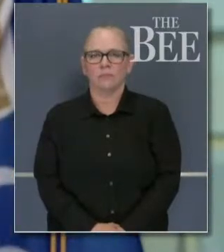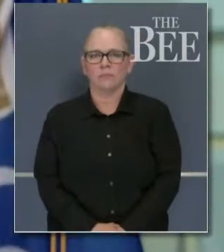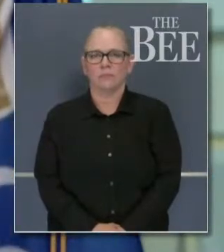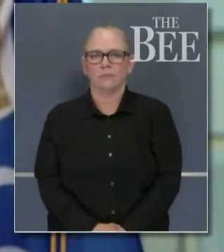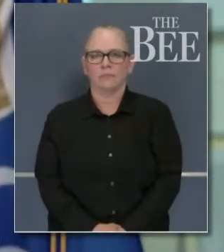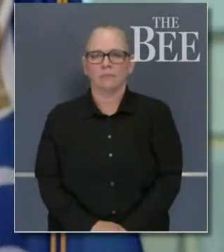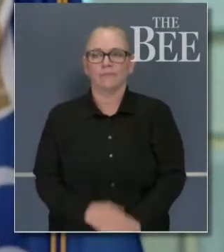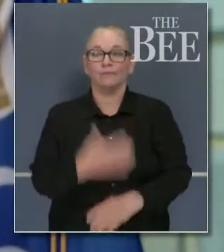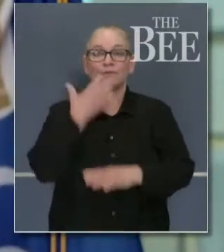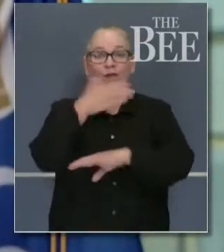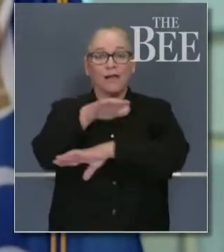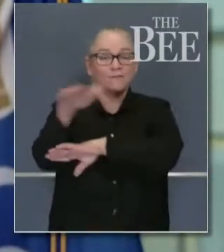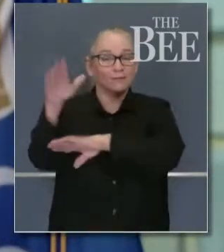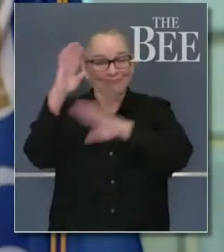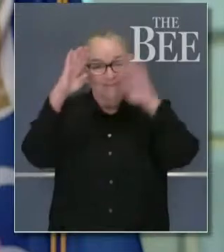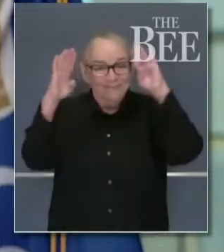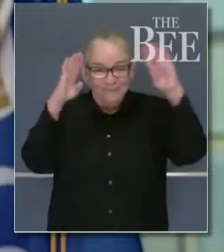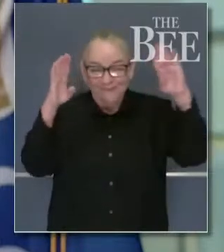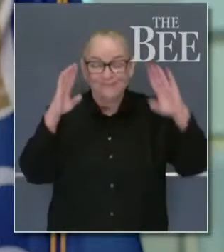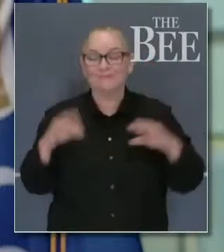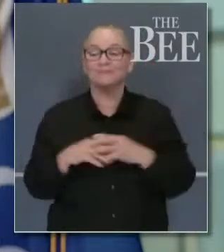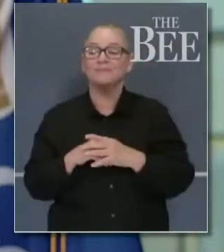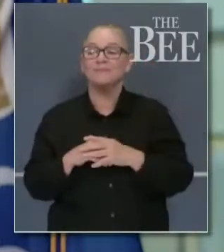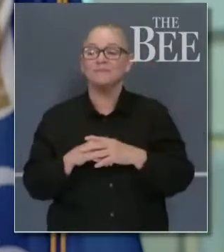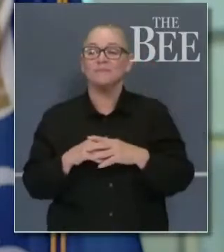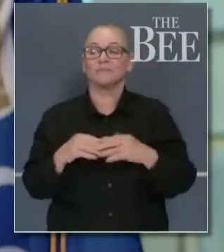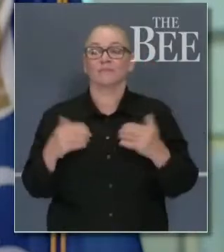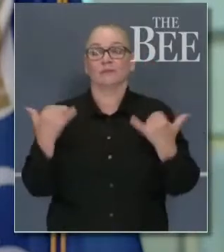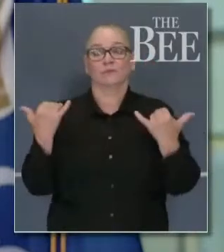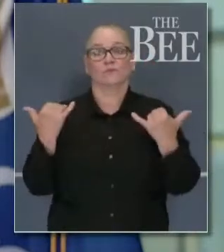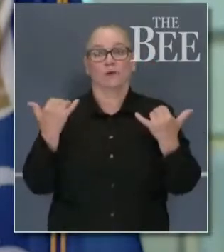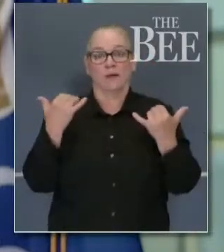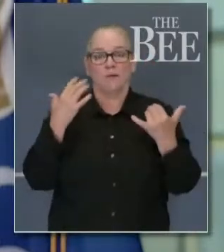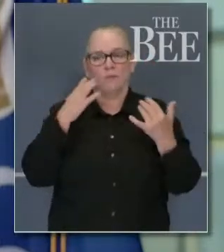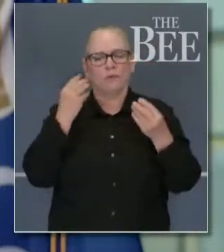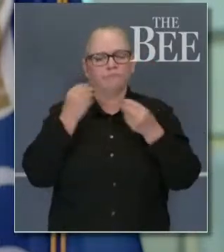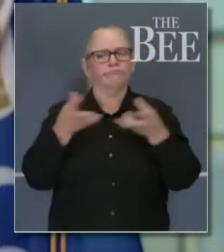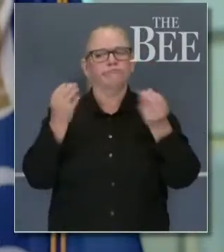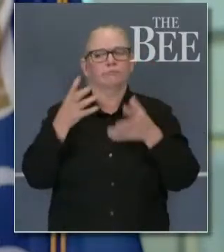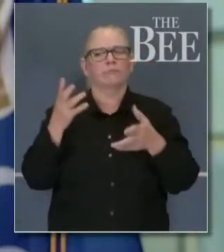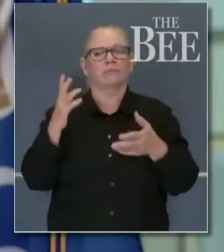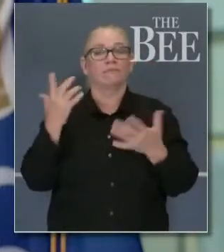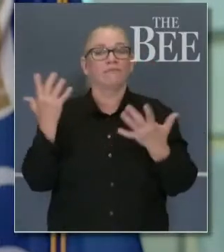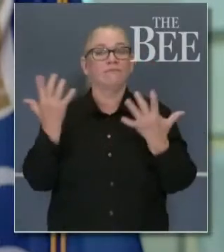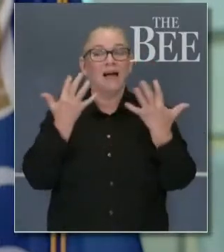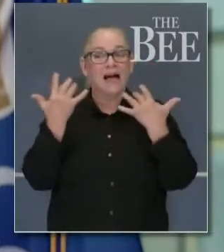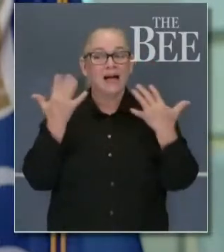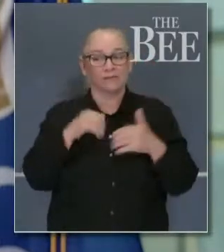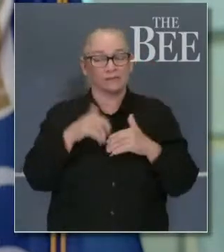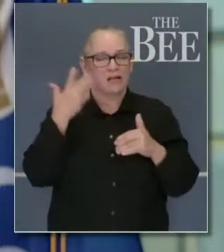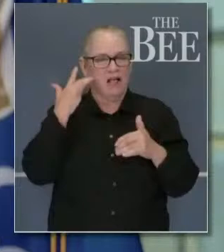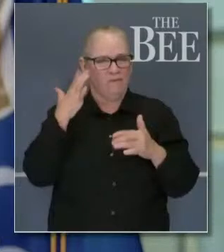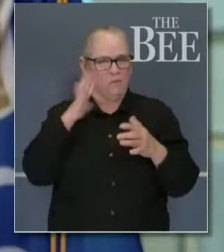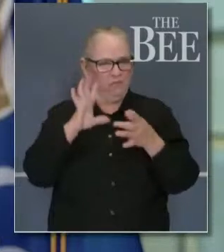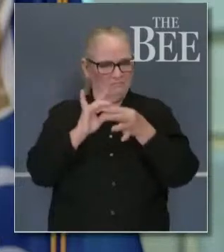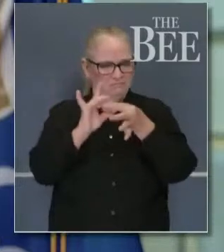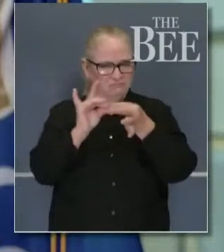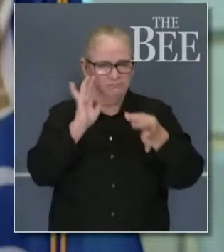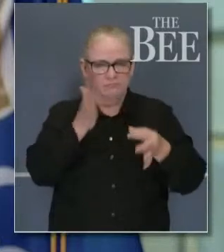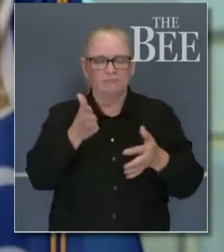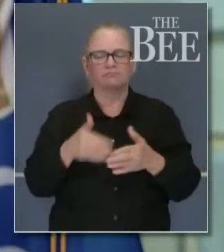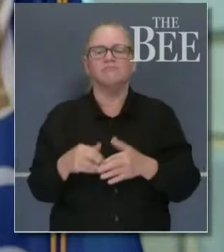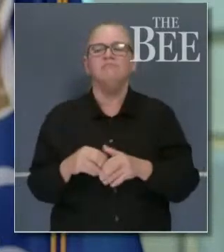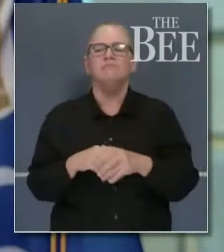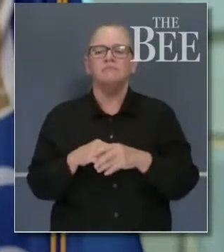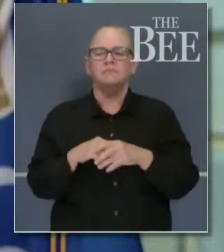Well, good afternoon, everybody. I want to just jump in today, update you on our wildfires in the state of California, provide some new